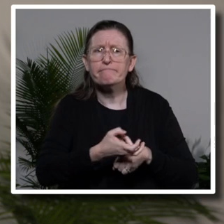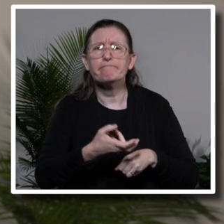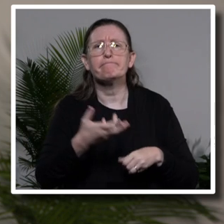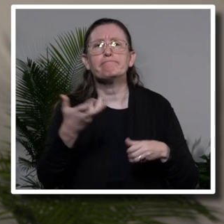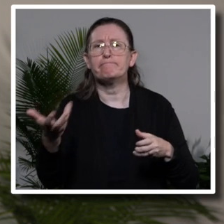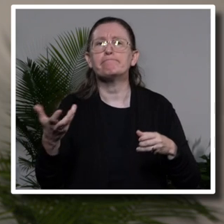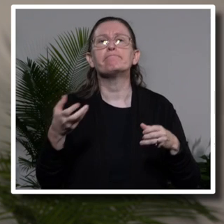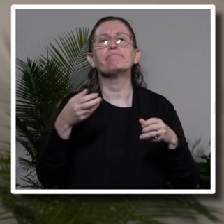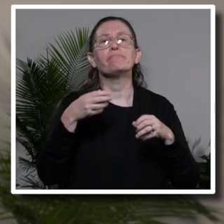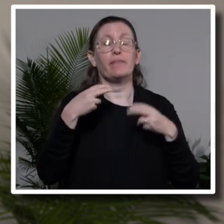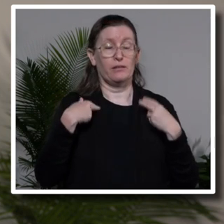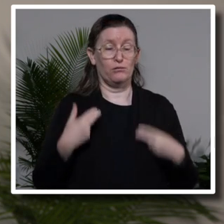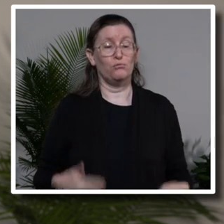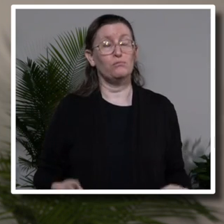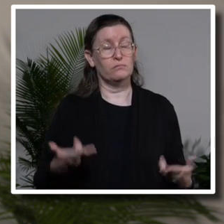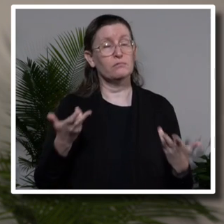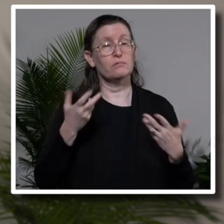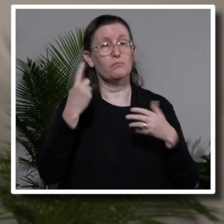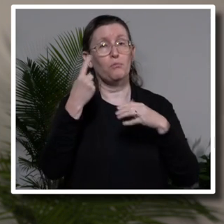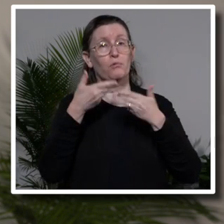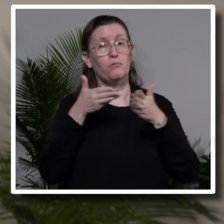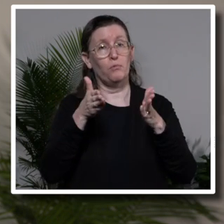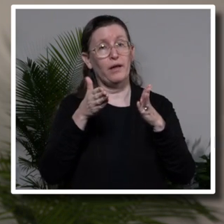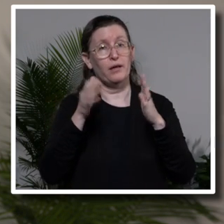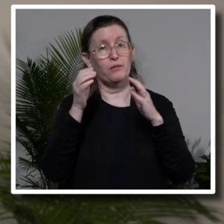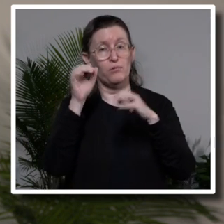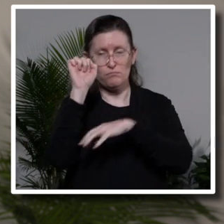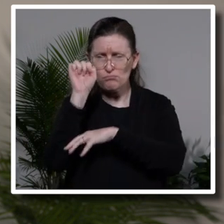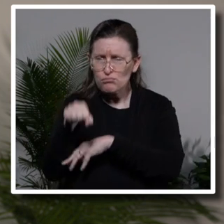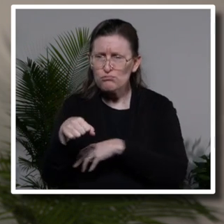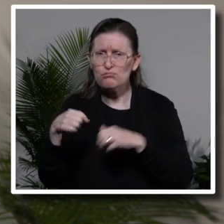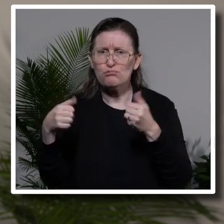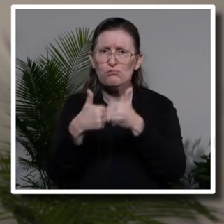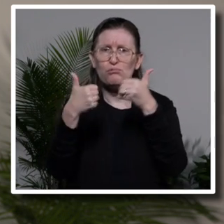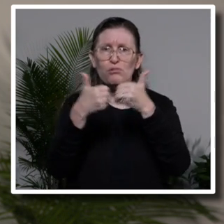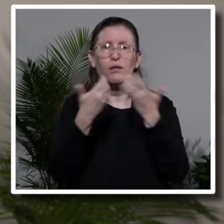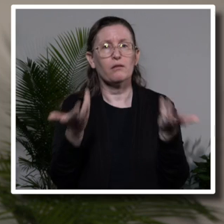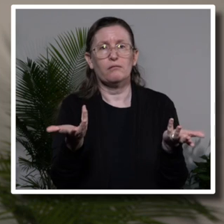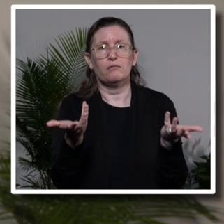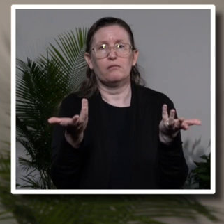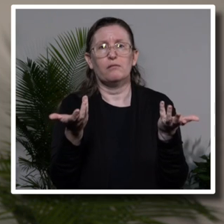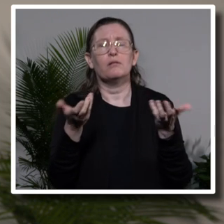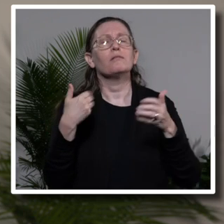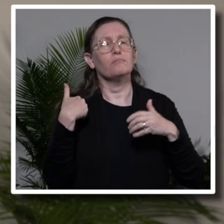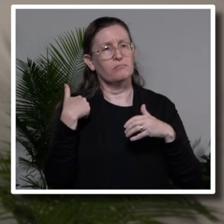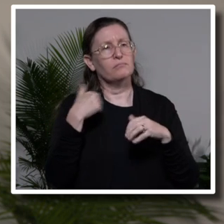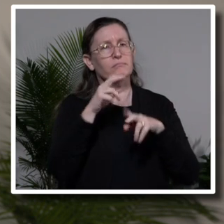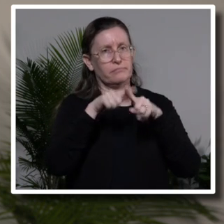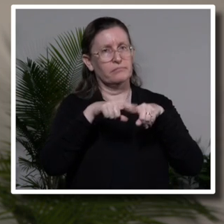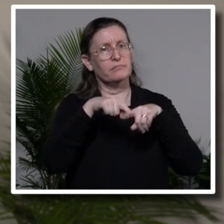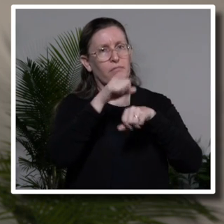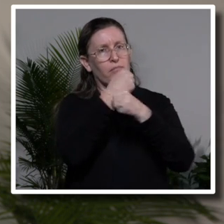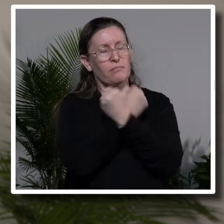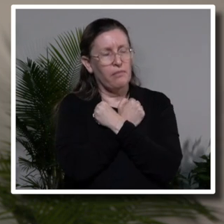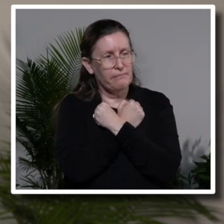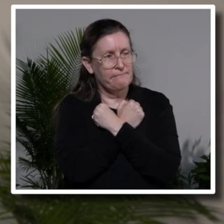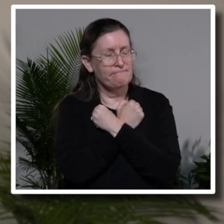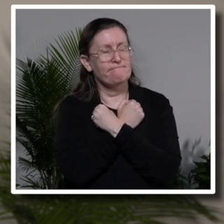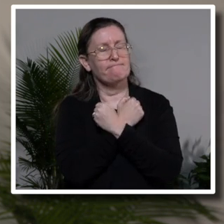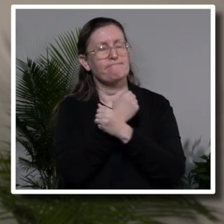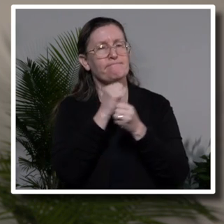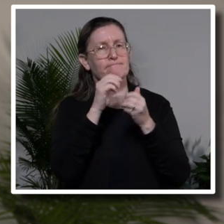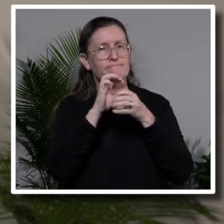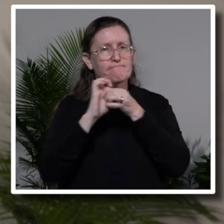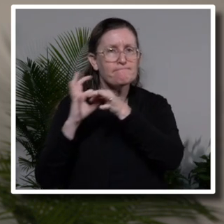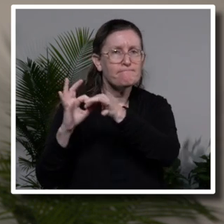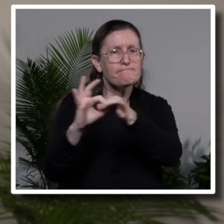As human beings, one way that we overcome challenges is by leaning on the love that we have within our relationships. I have seen you